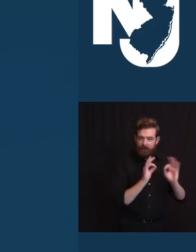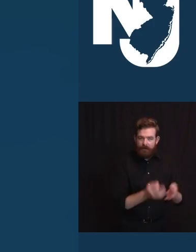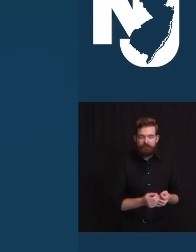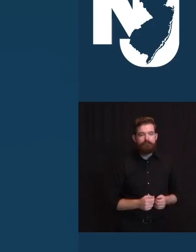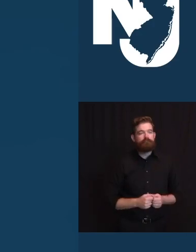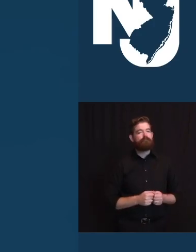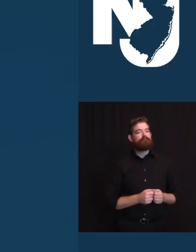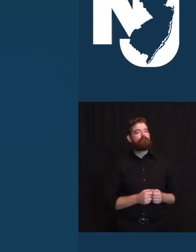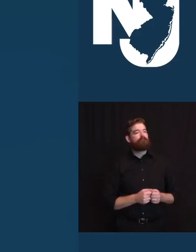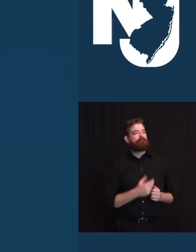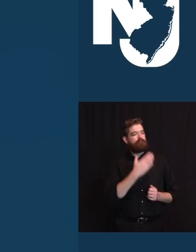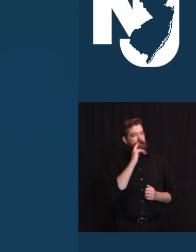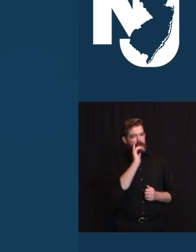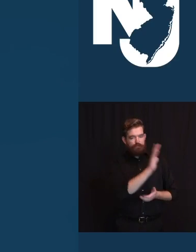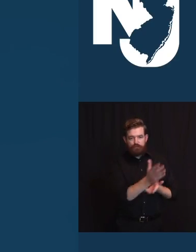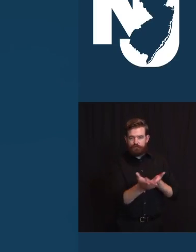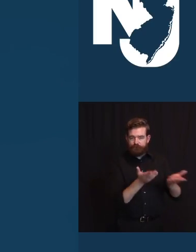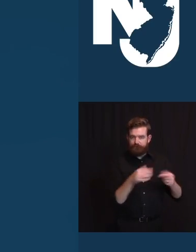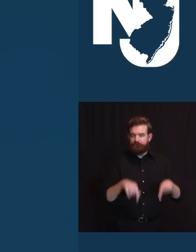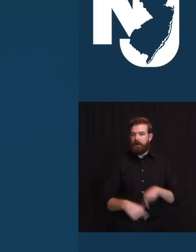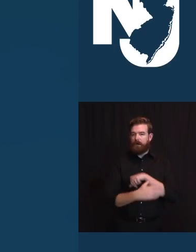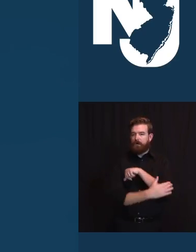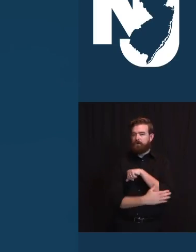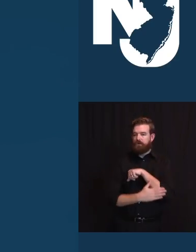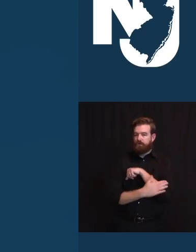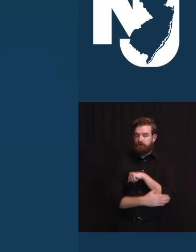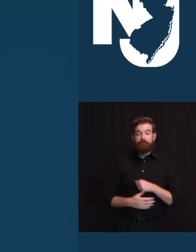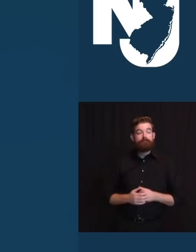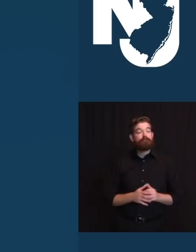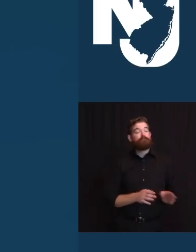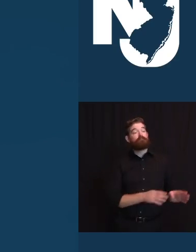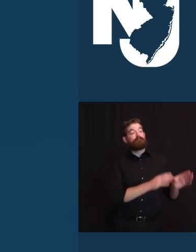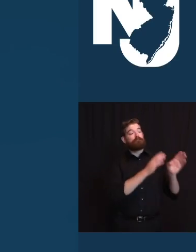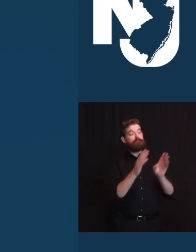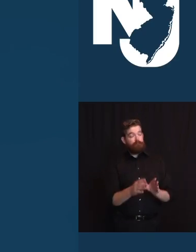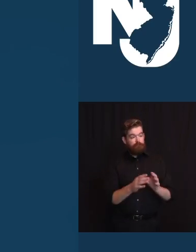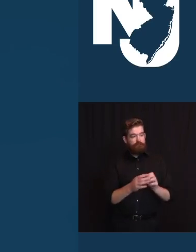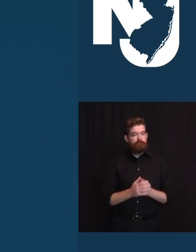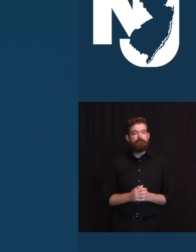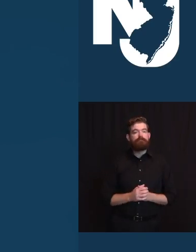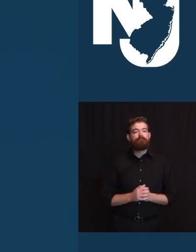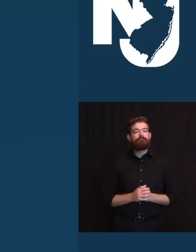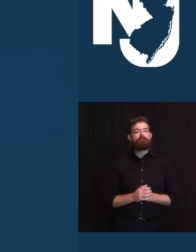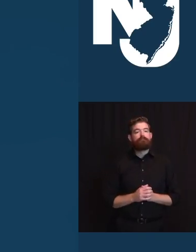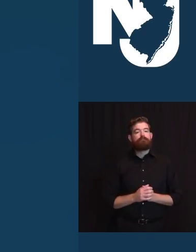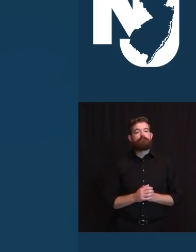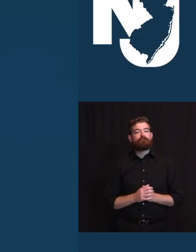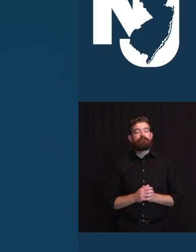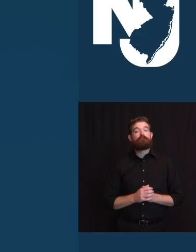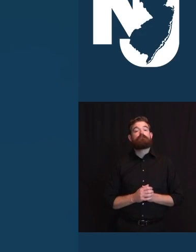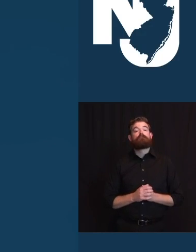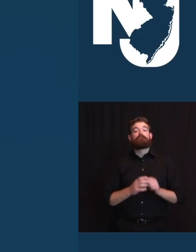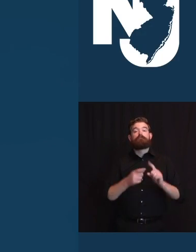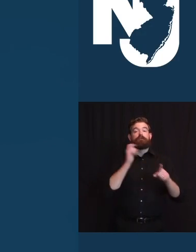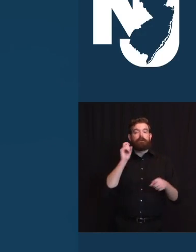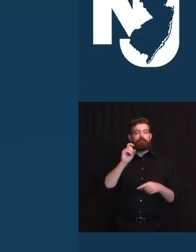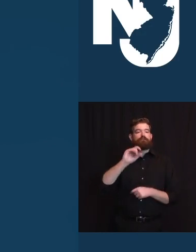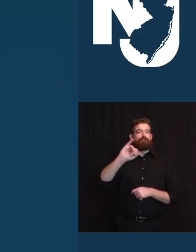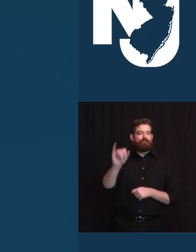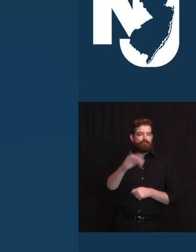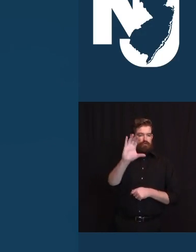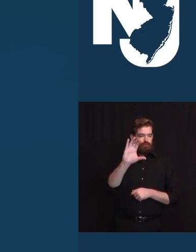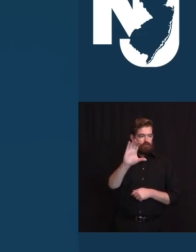Next, we remember Shavkat Khan of Jersey City, an organizer and advocate within our proud Pakistani-American